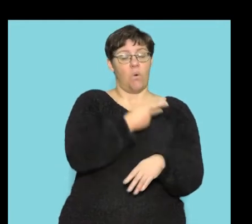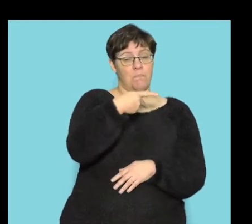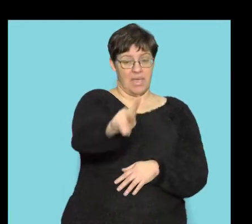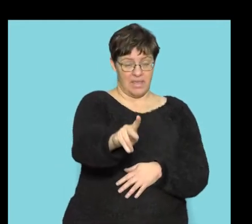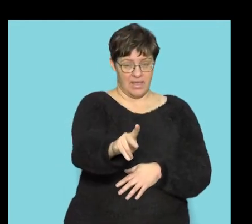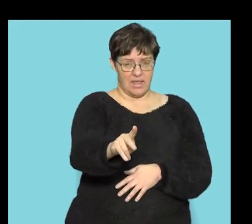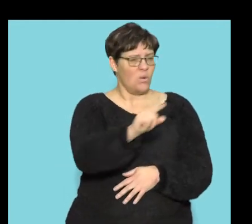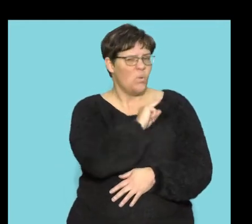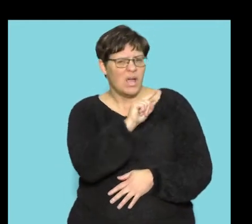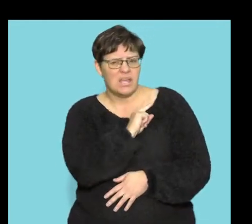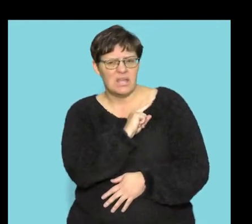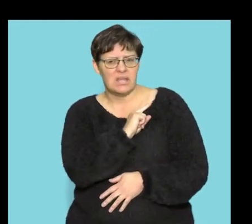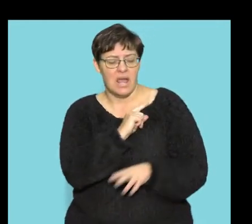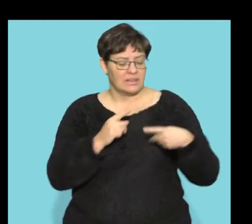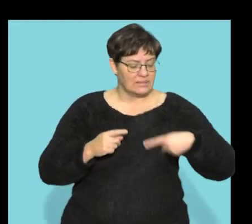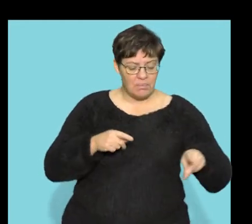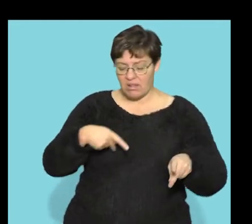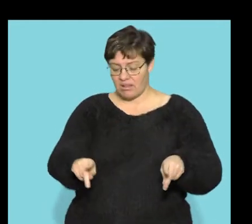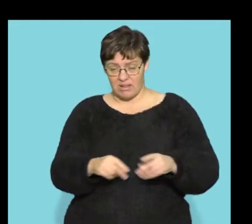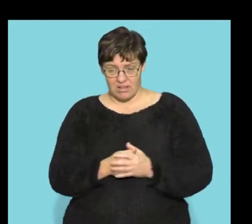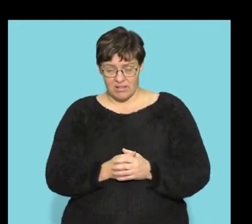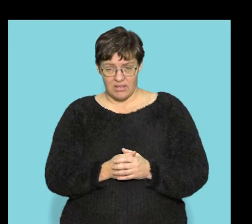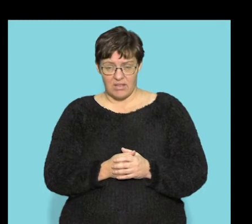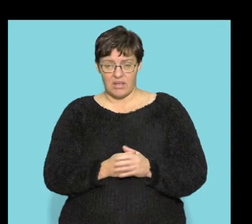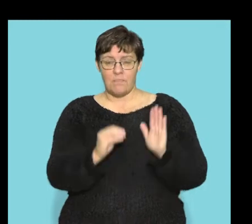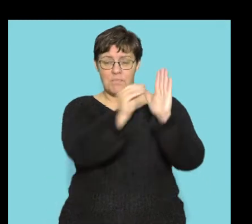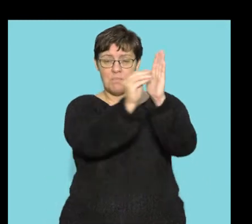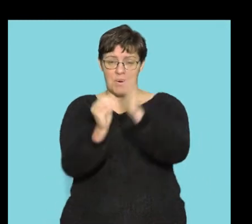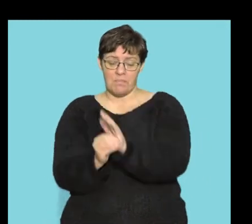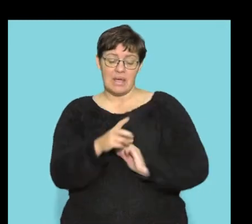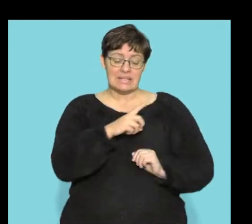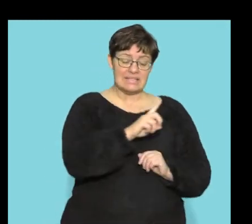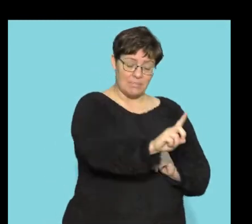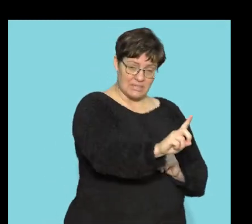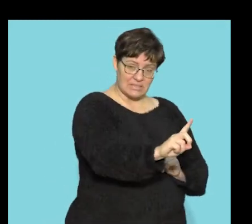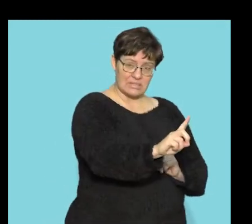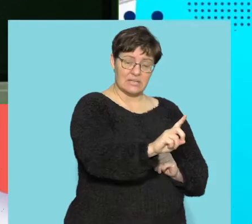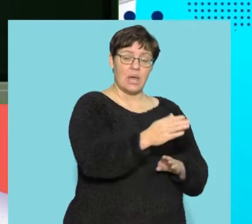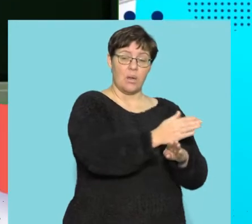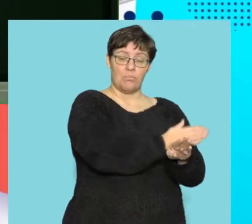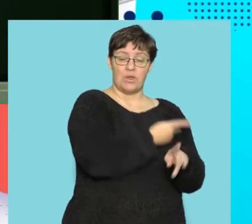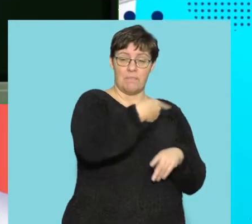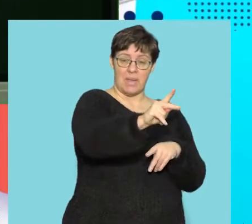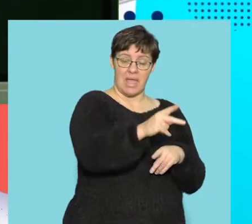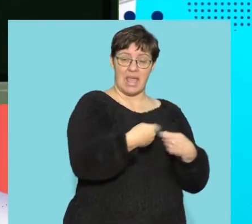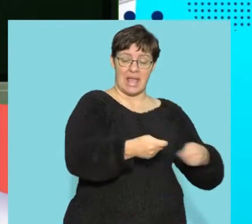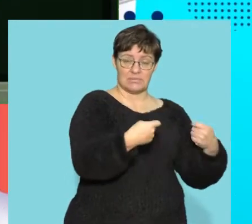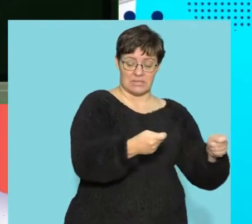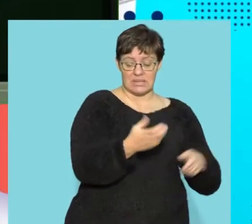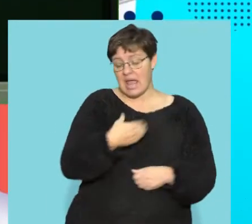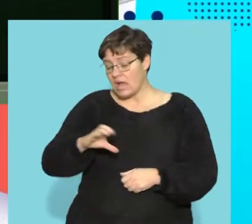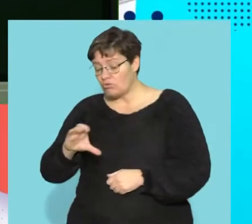what's my double entry? My double entry is a debit to prepaid expenses and a credit